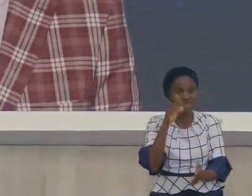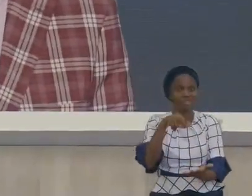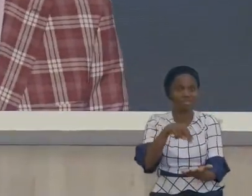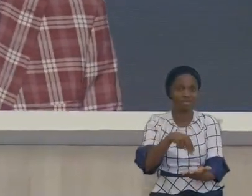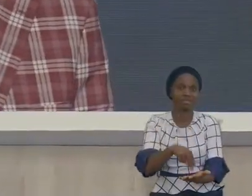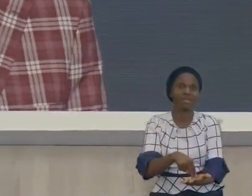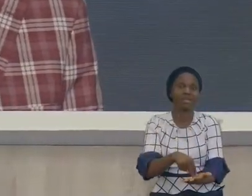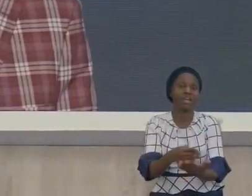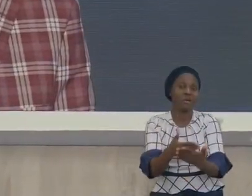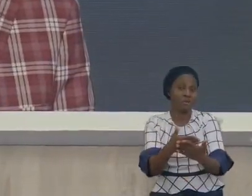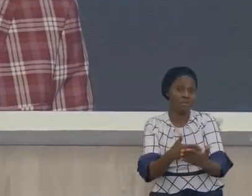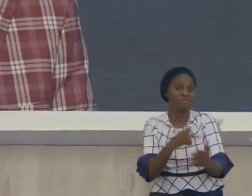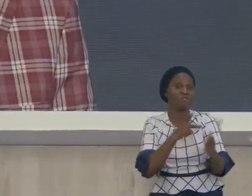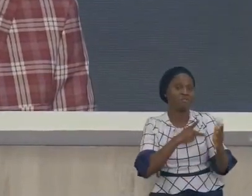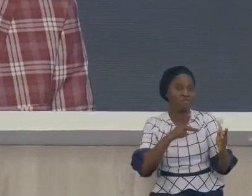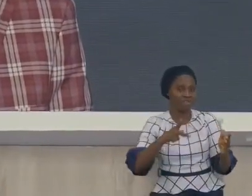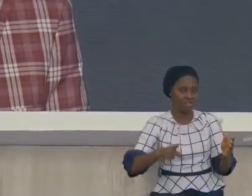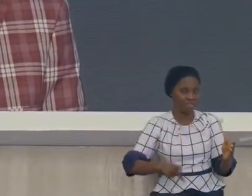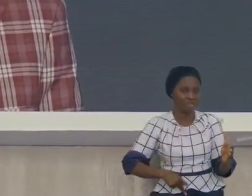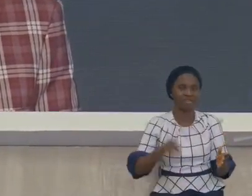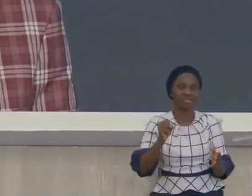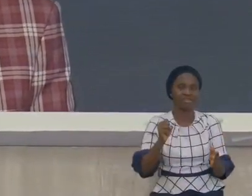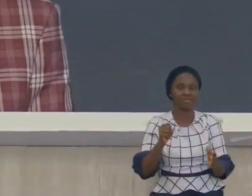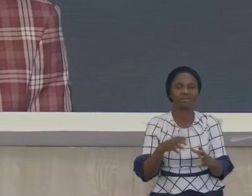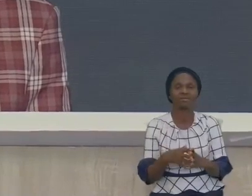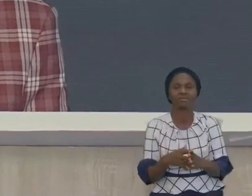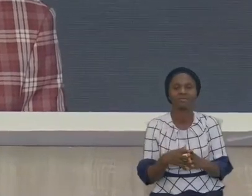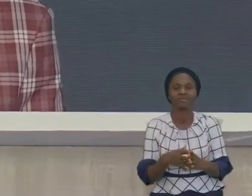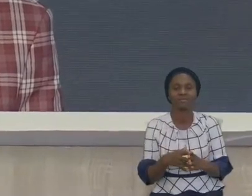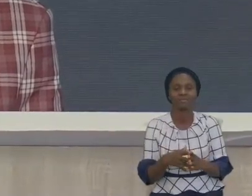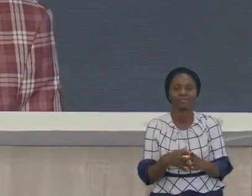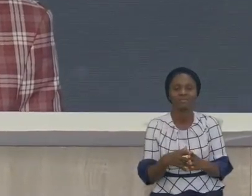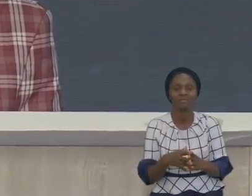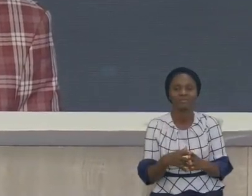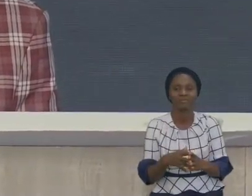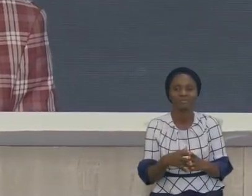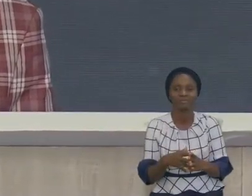In the language of today, he will stand, he will